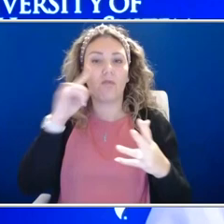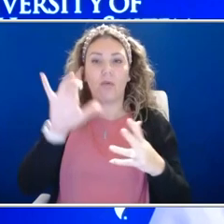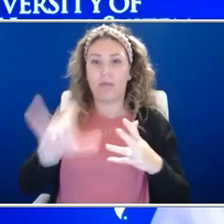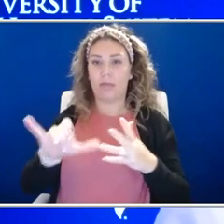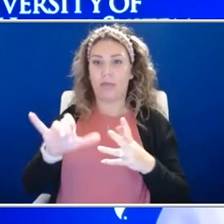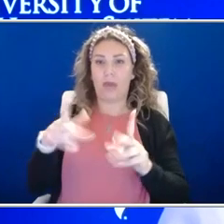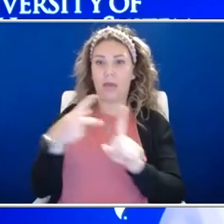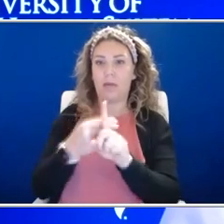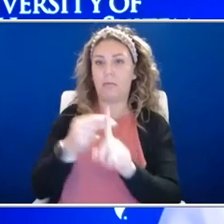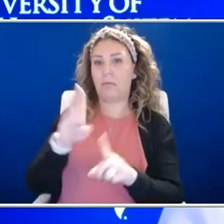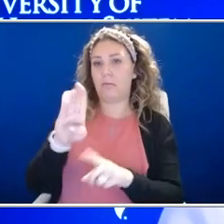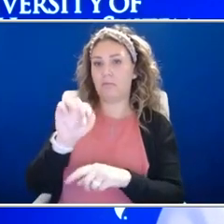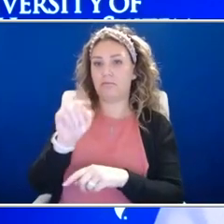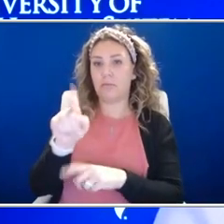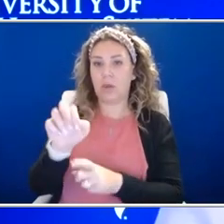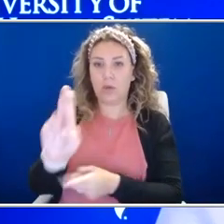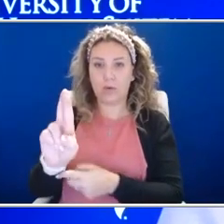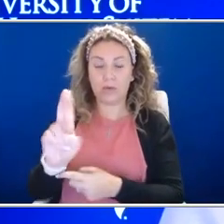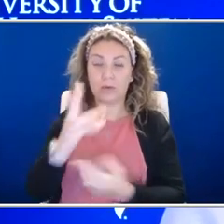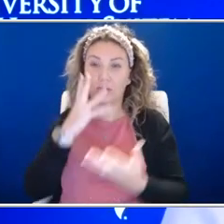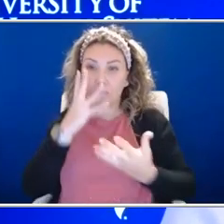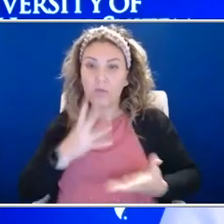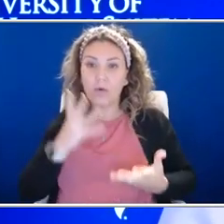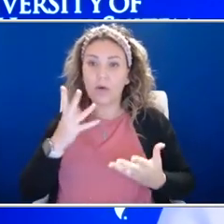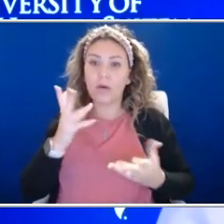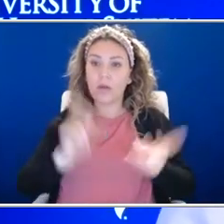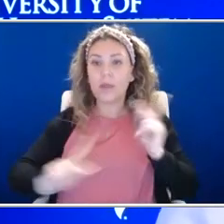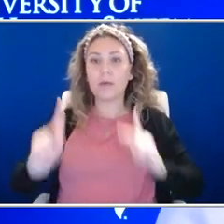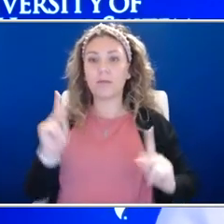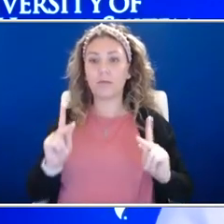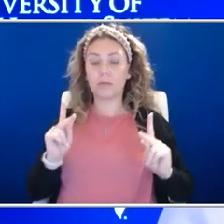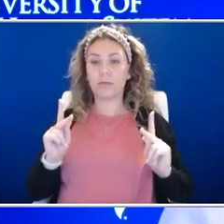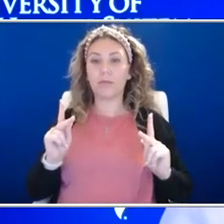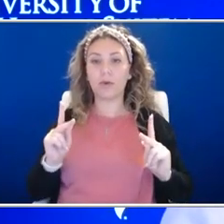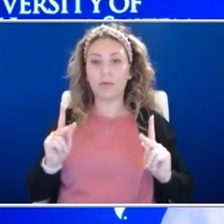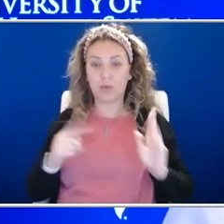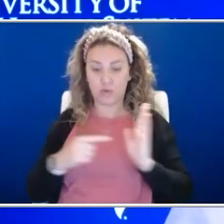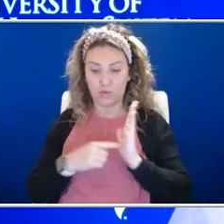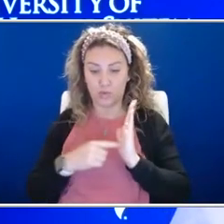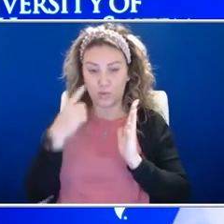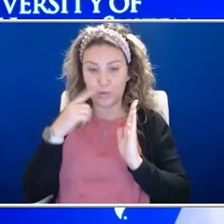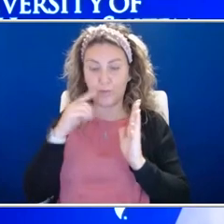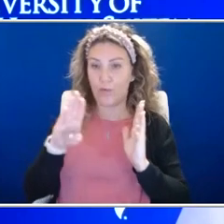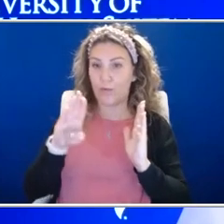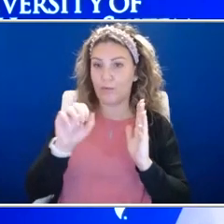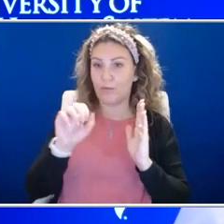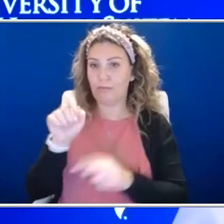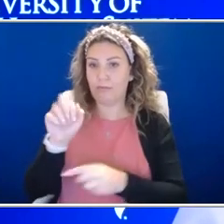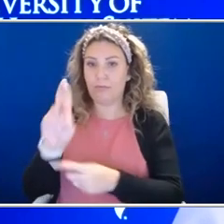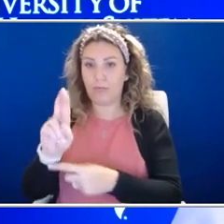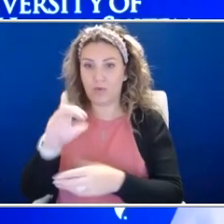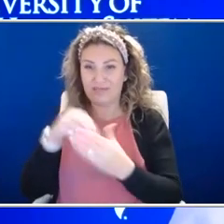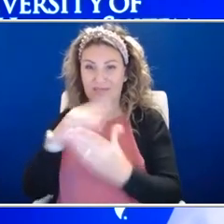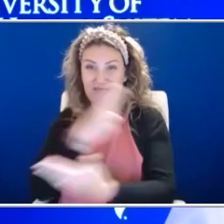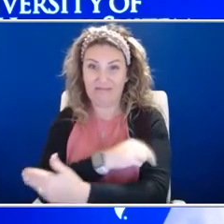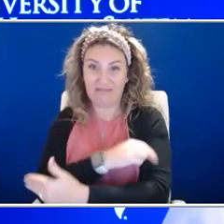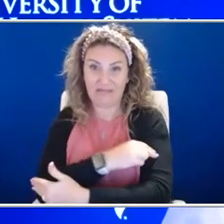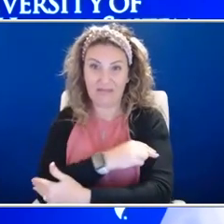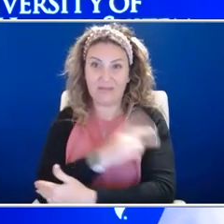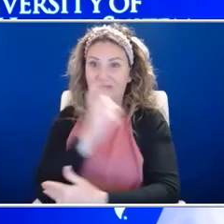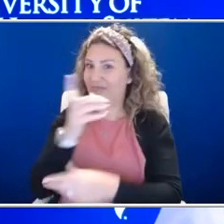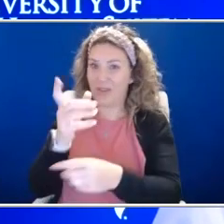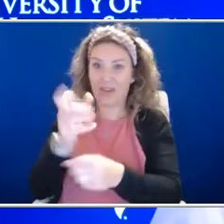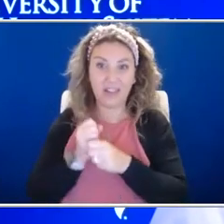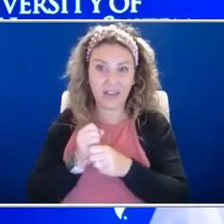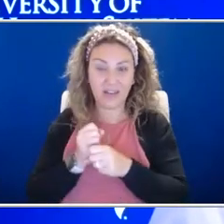that unfortunately those people that were up due for boosters who were in the hospital did not get them, and so I